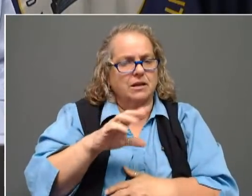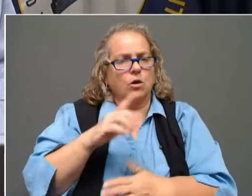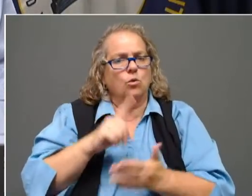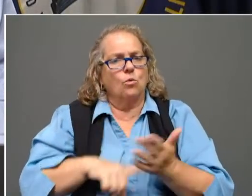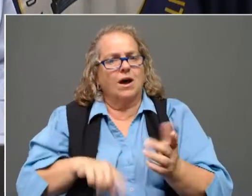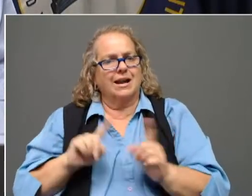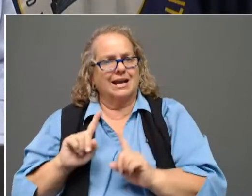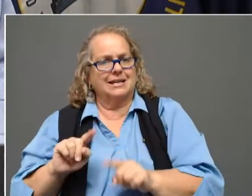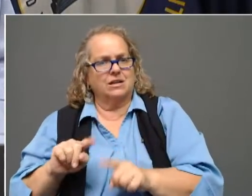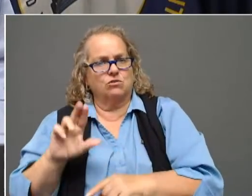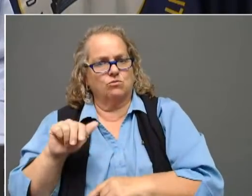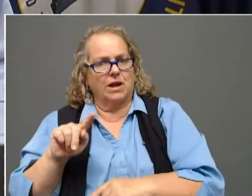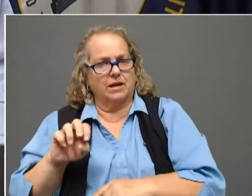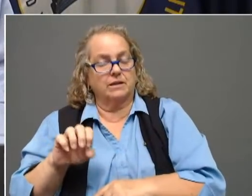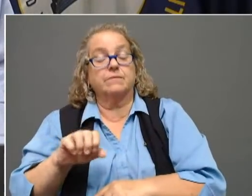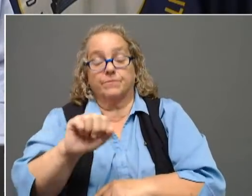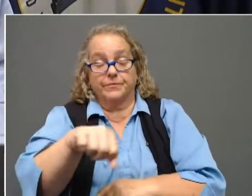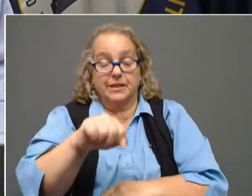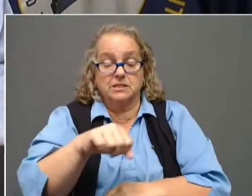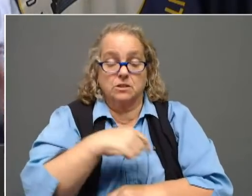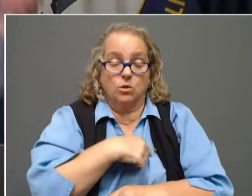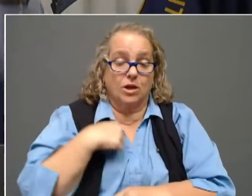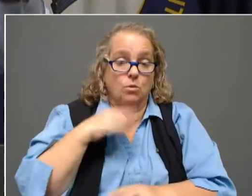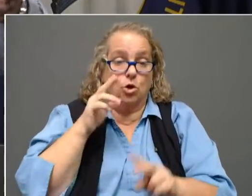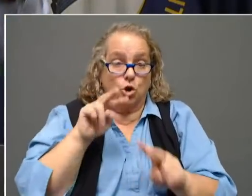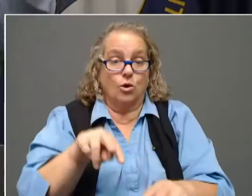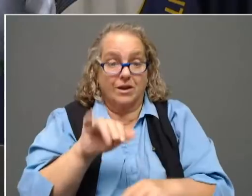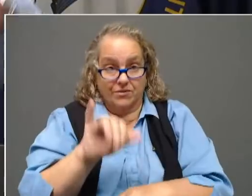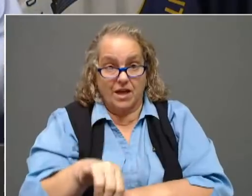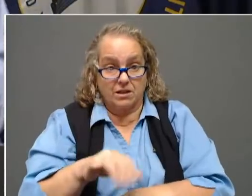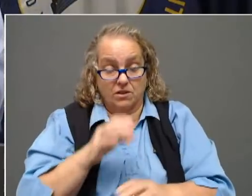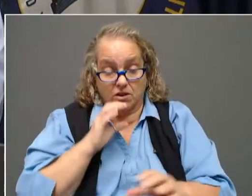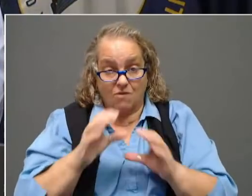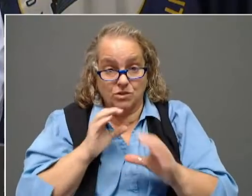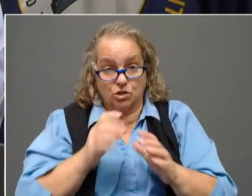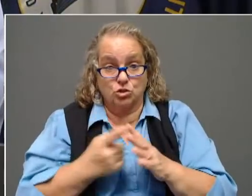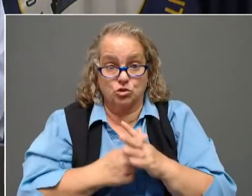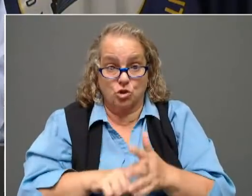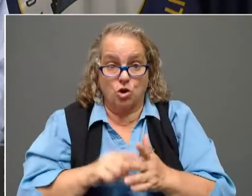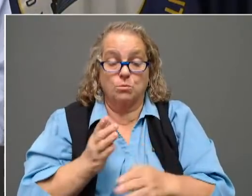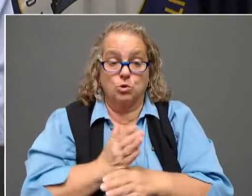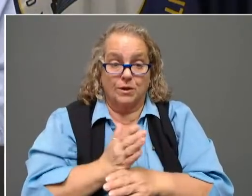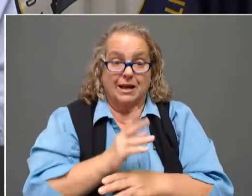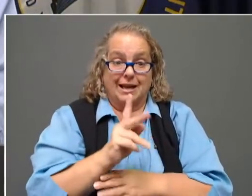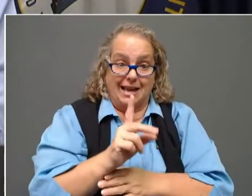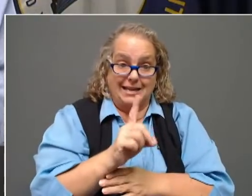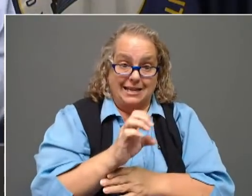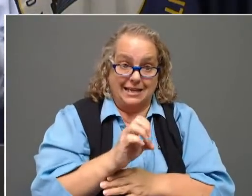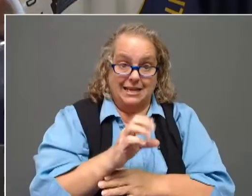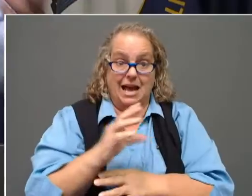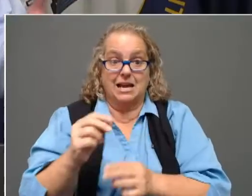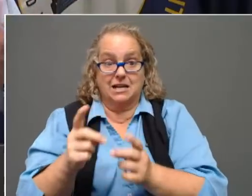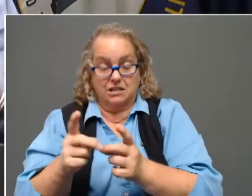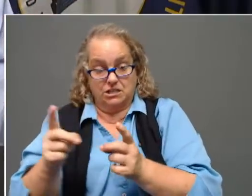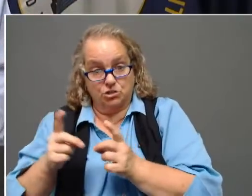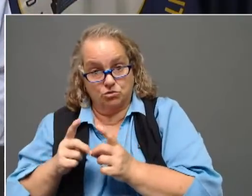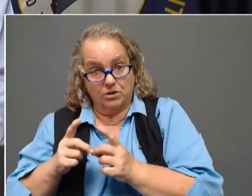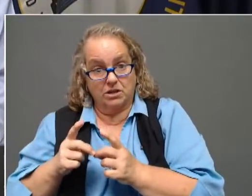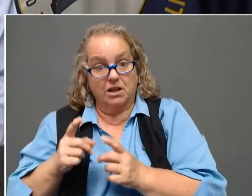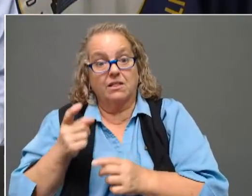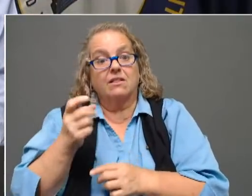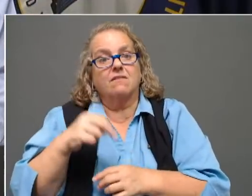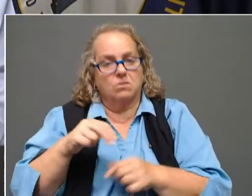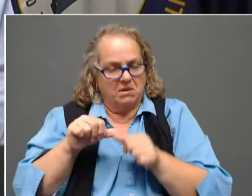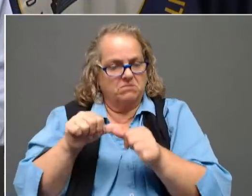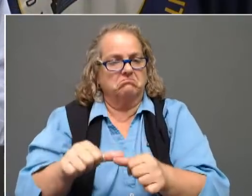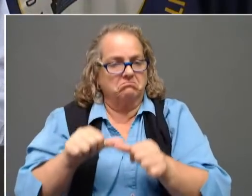looking at that. I mean, certainly the conversations start, especially between KDE and the districts. They've been ongoing, but